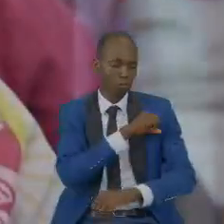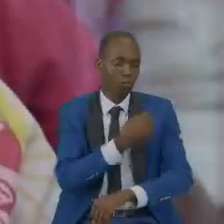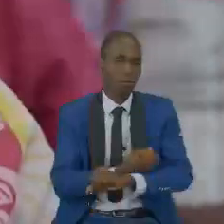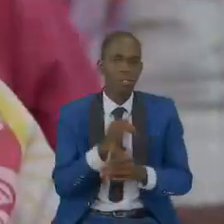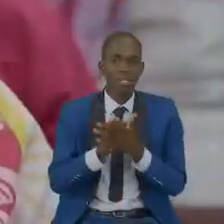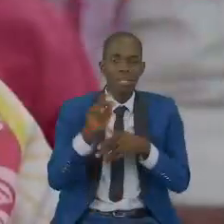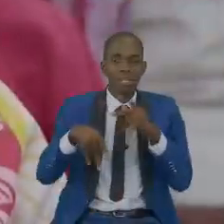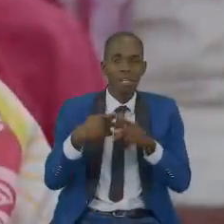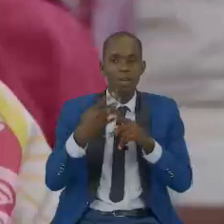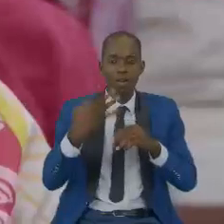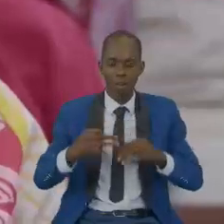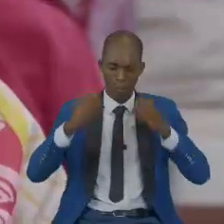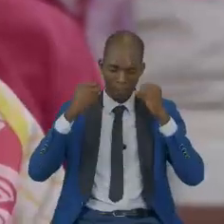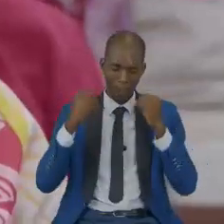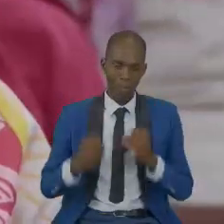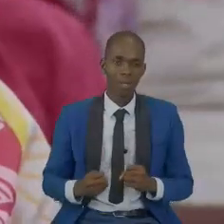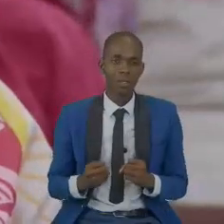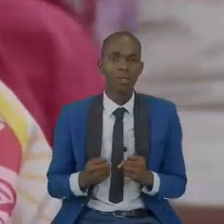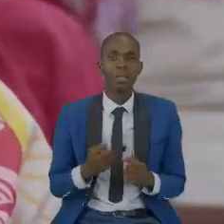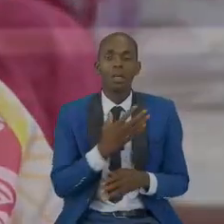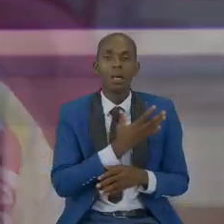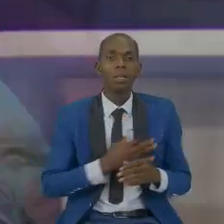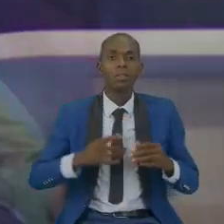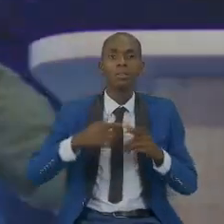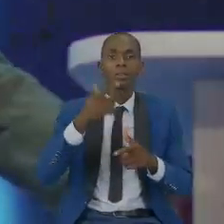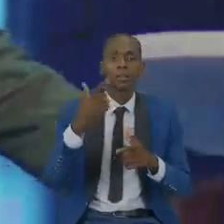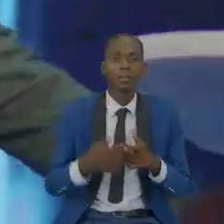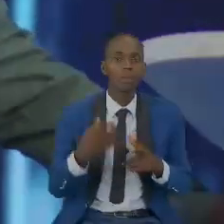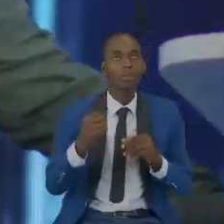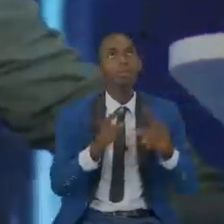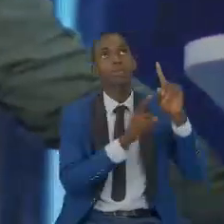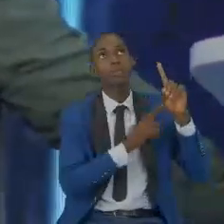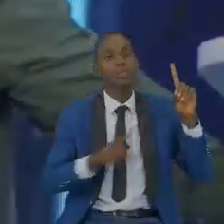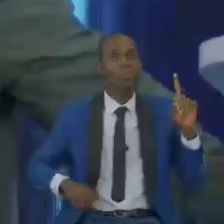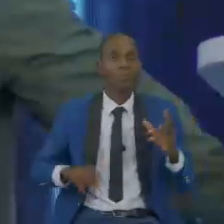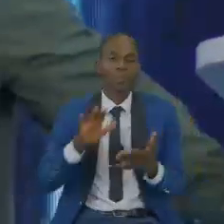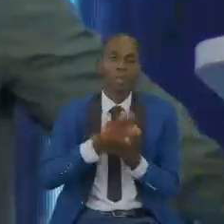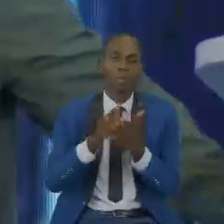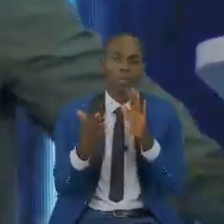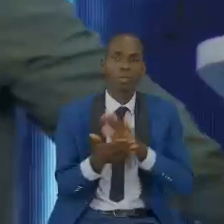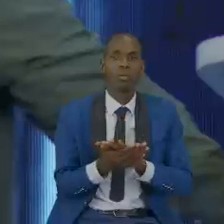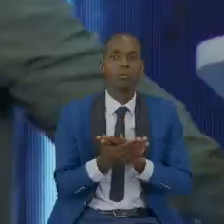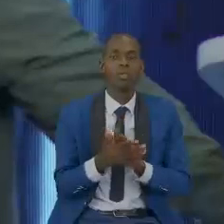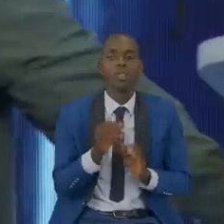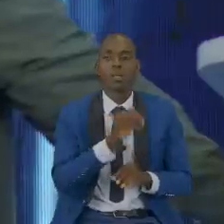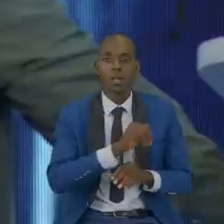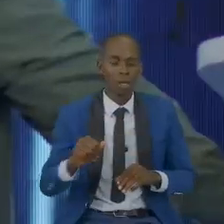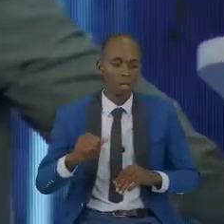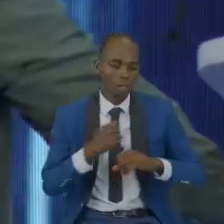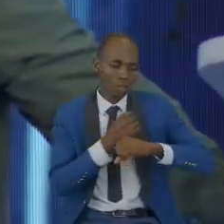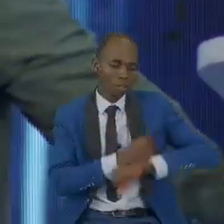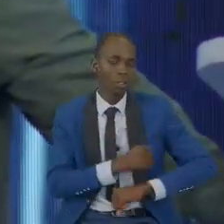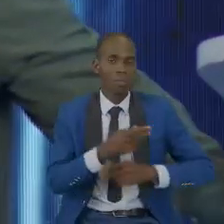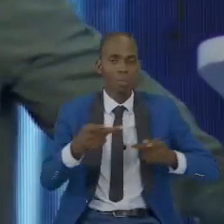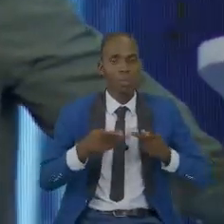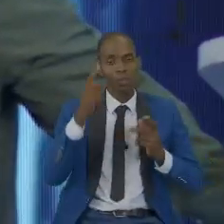that kind of fortitude. And then the Lord becomes a fortress for you,